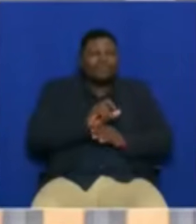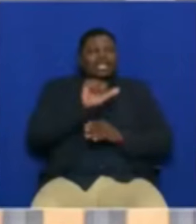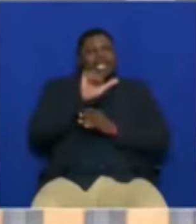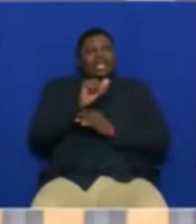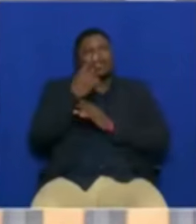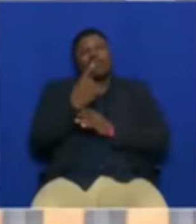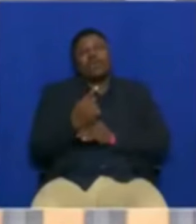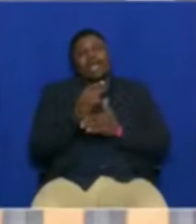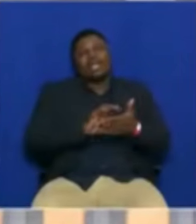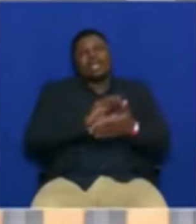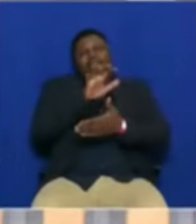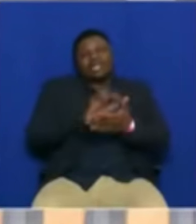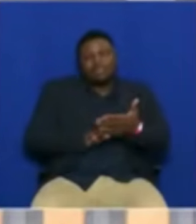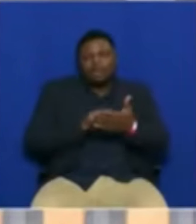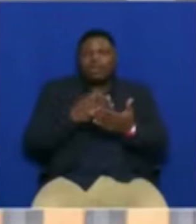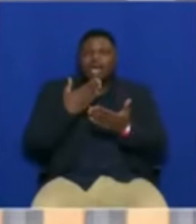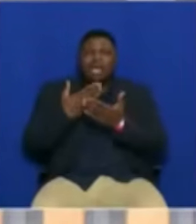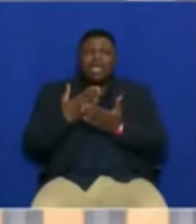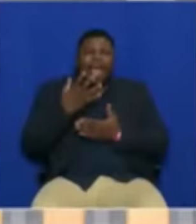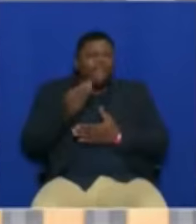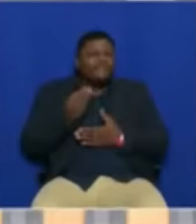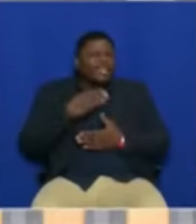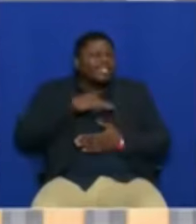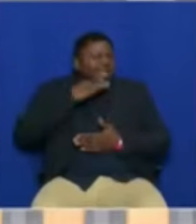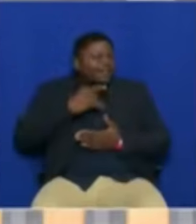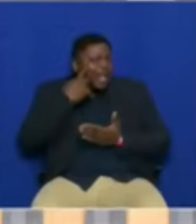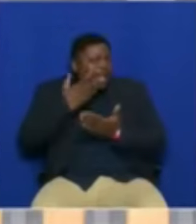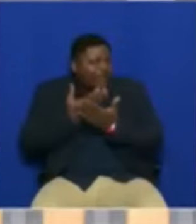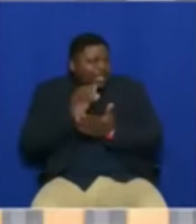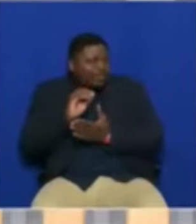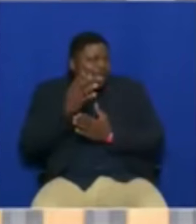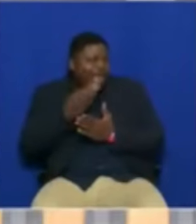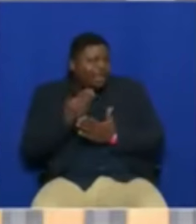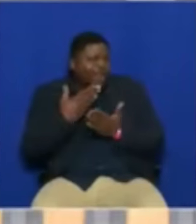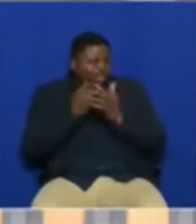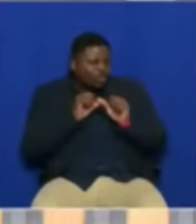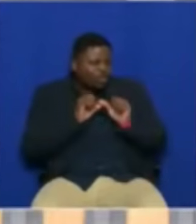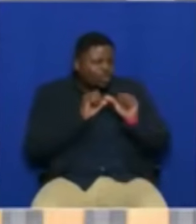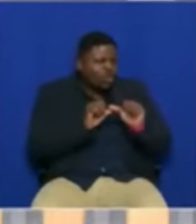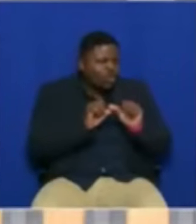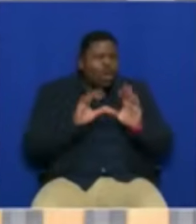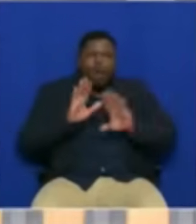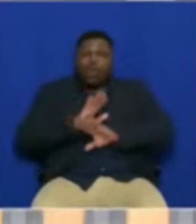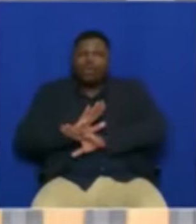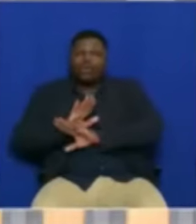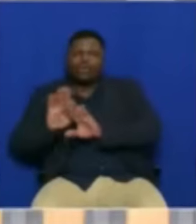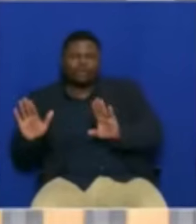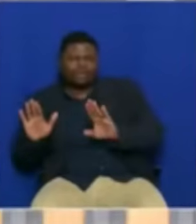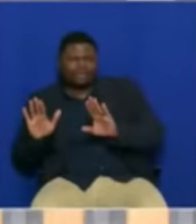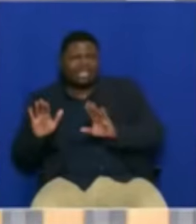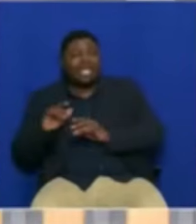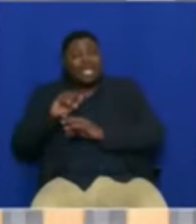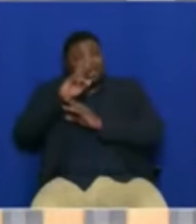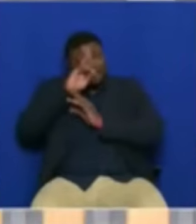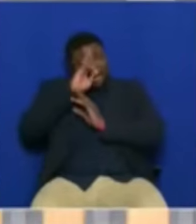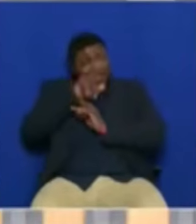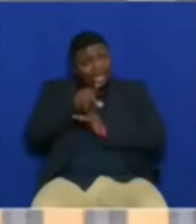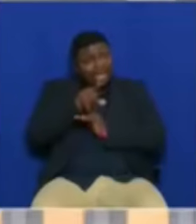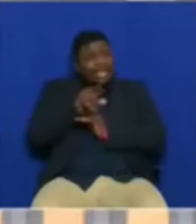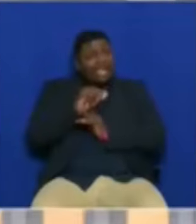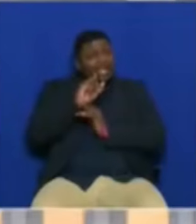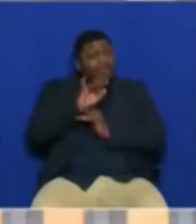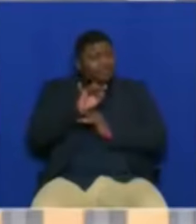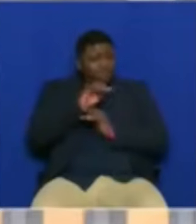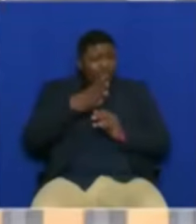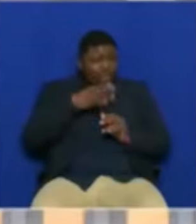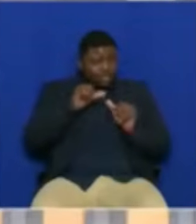all? And the basis for proceeding would have been the referral. This is